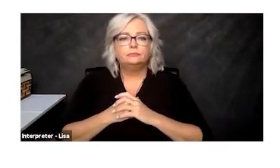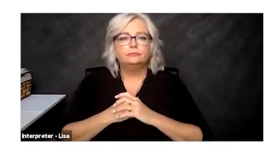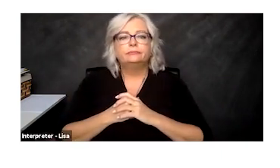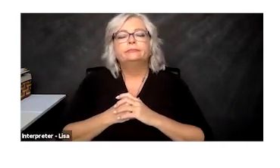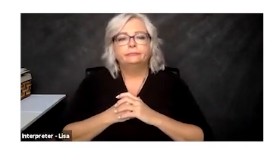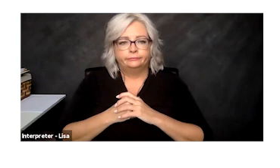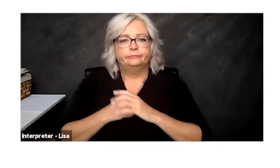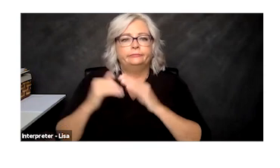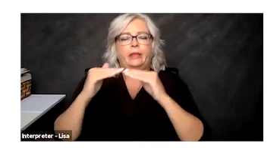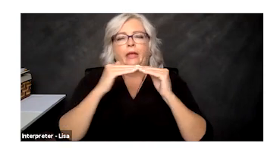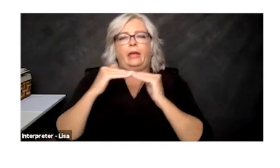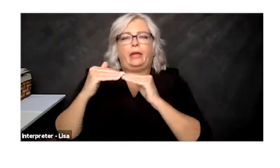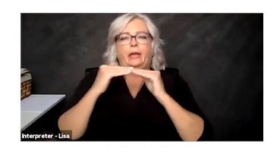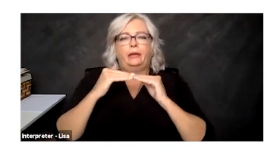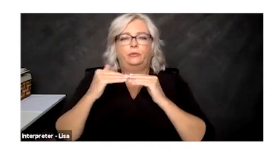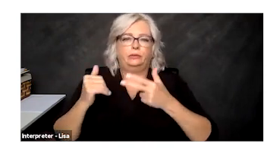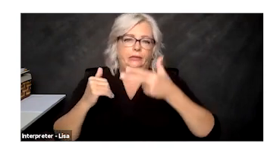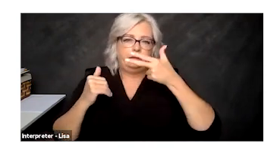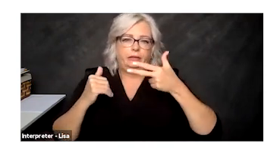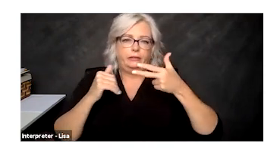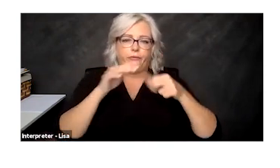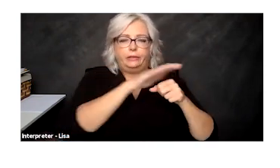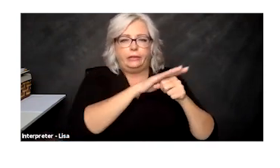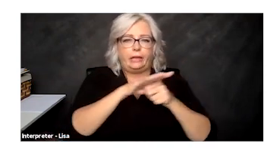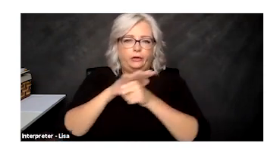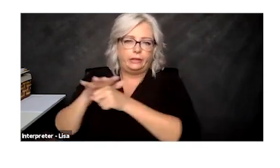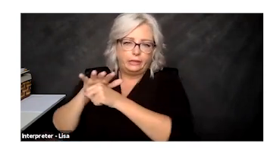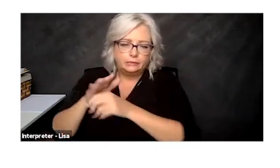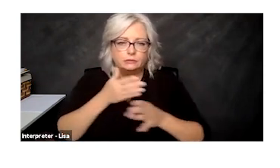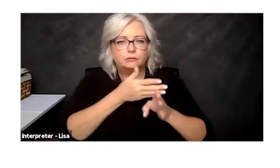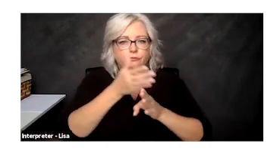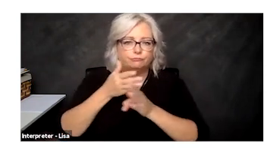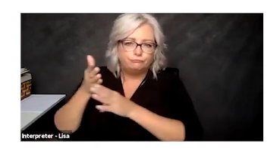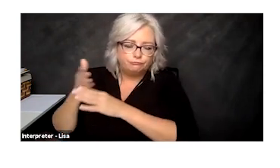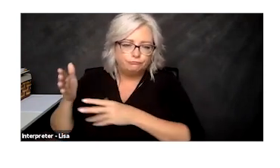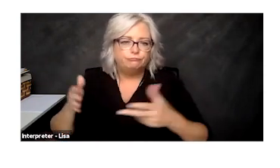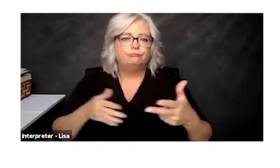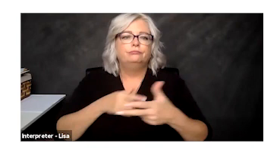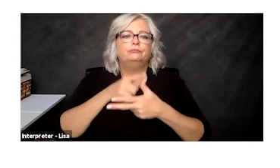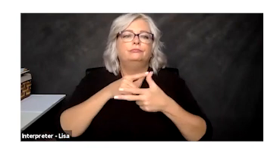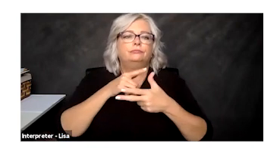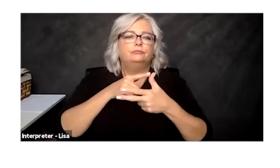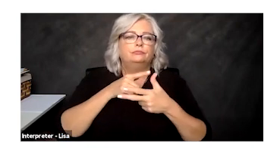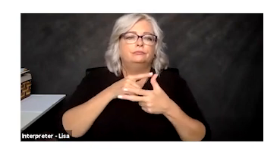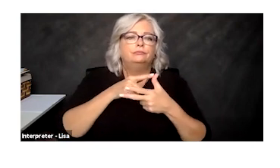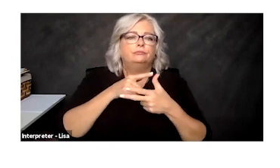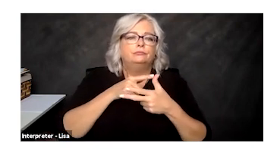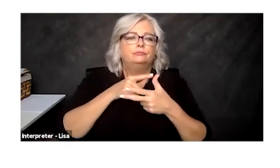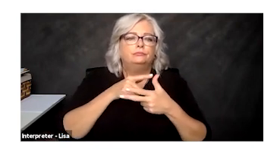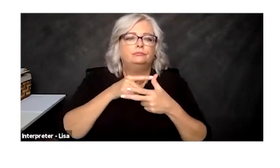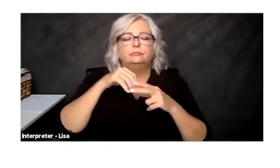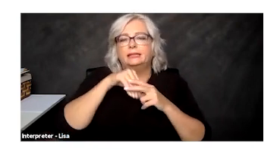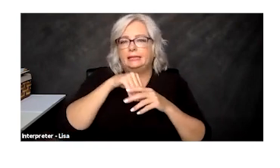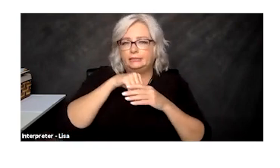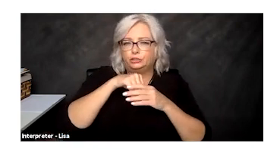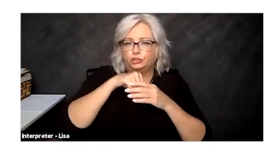in three areas. The internal, what is the learning that the CEO, the founders, the C-suite are